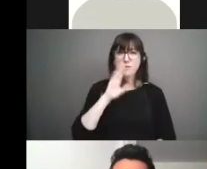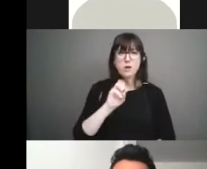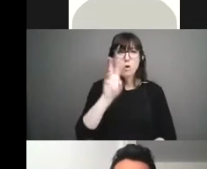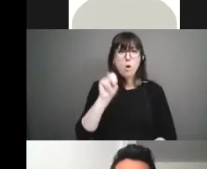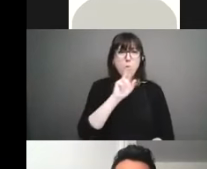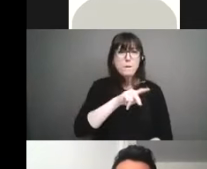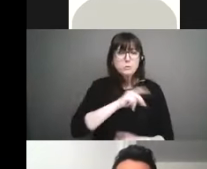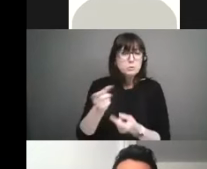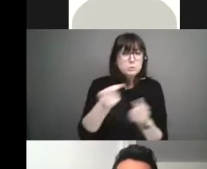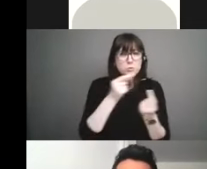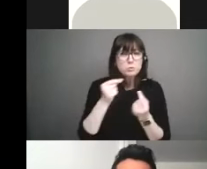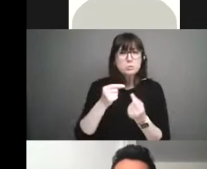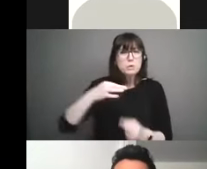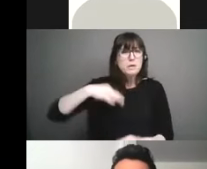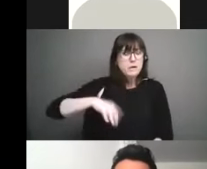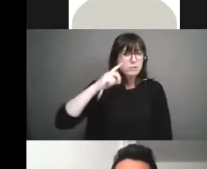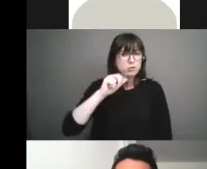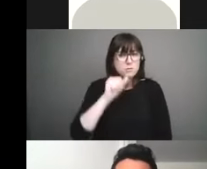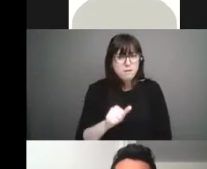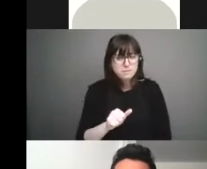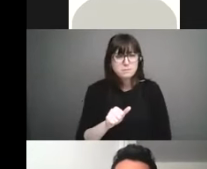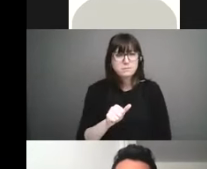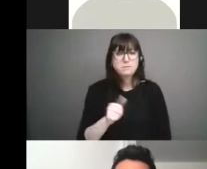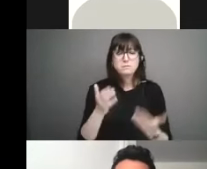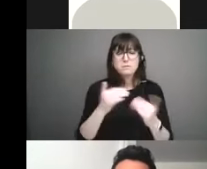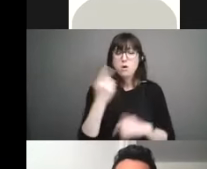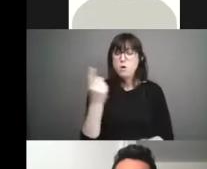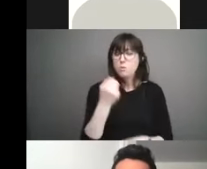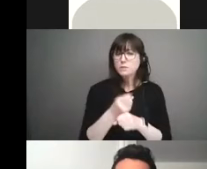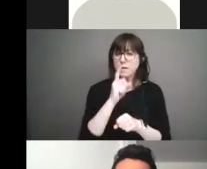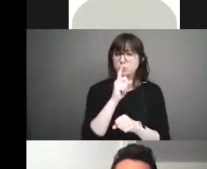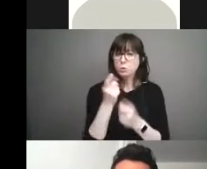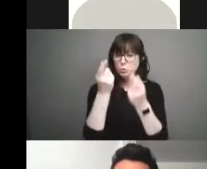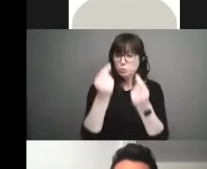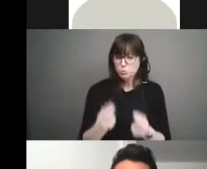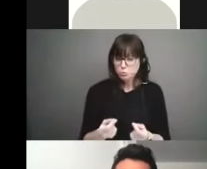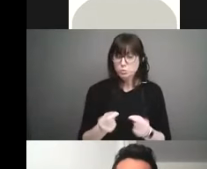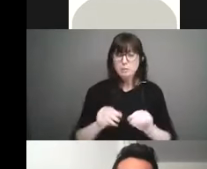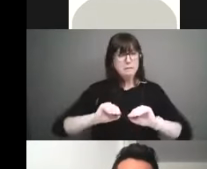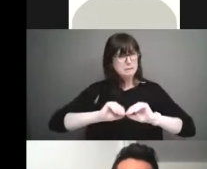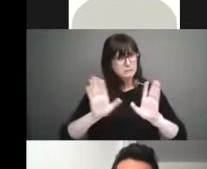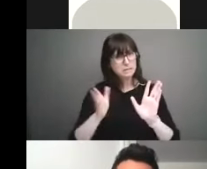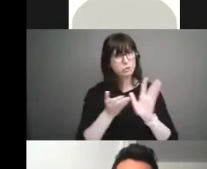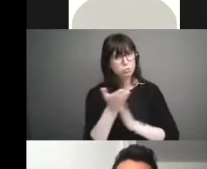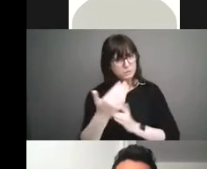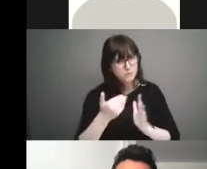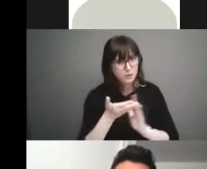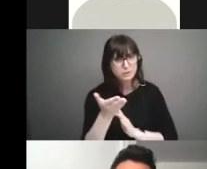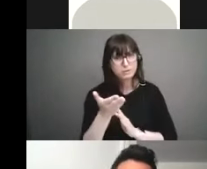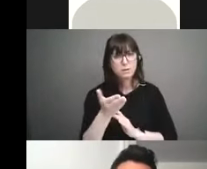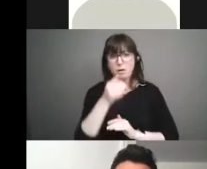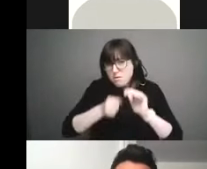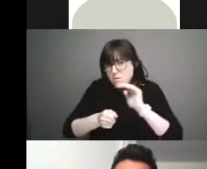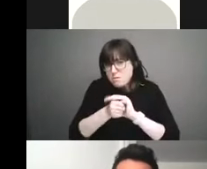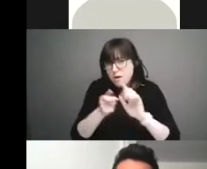personal benefit, and they should at all times make sure that their transactions are transparent and that nothing is kept secret